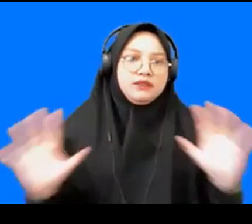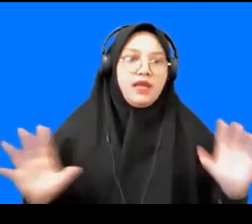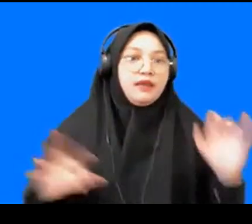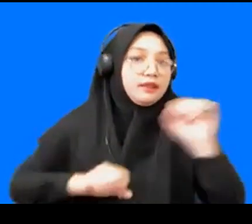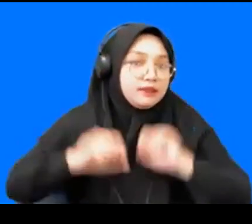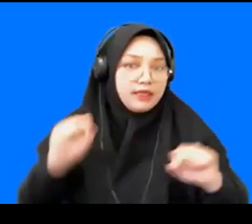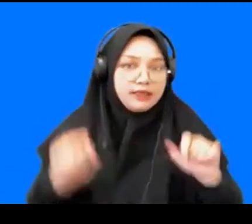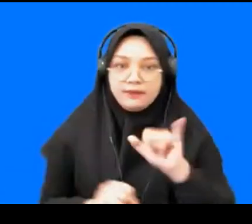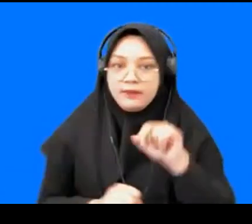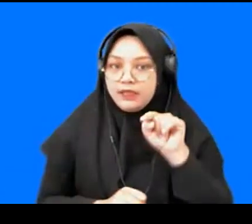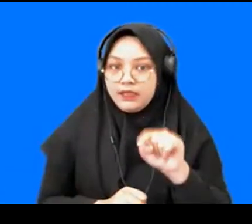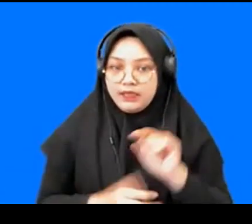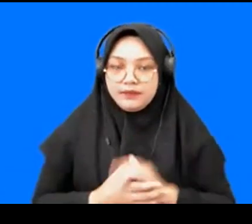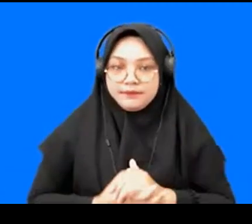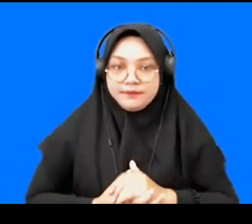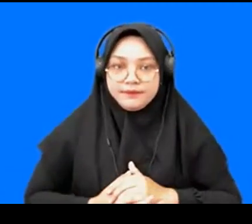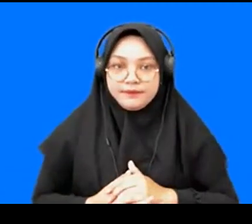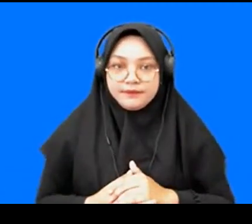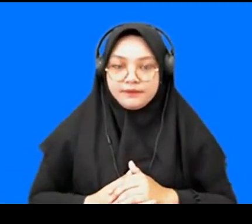So